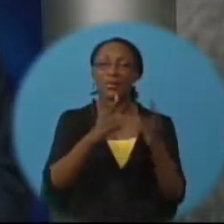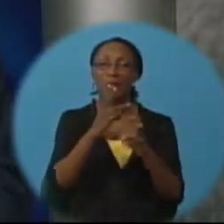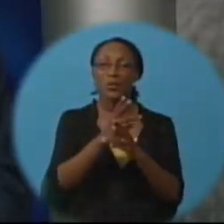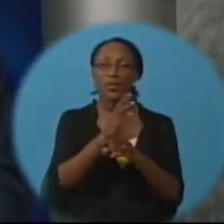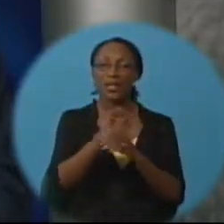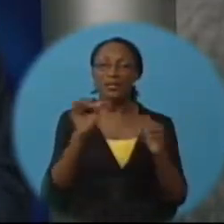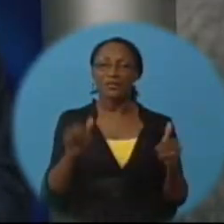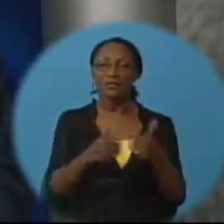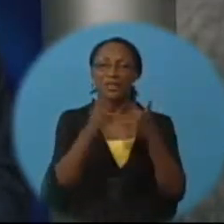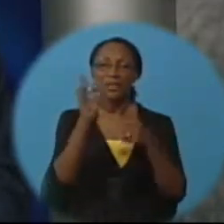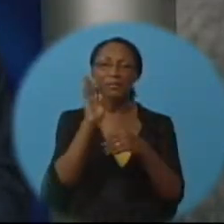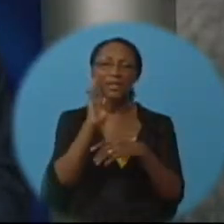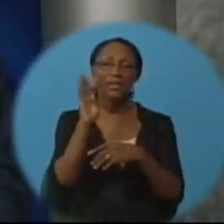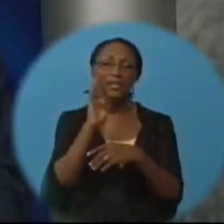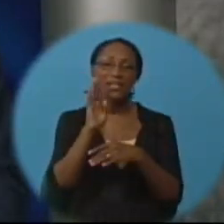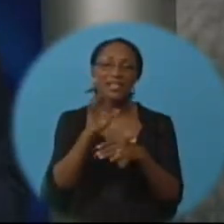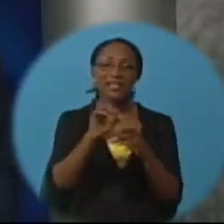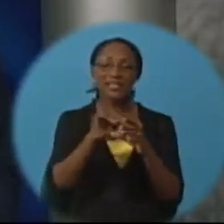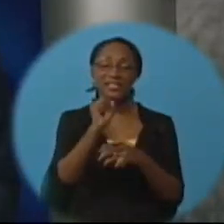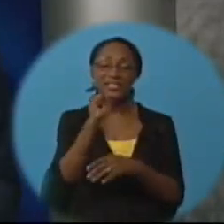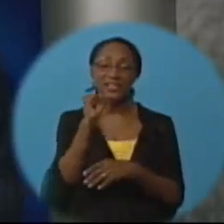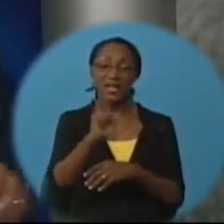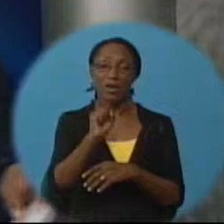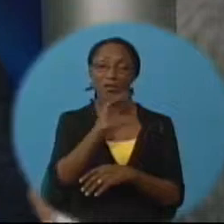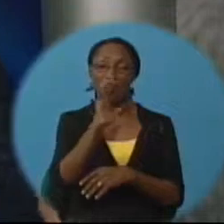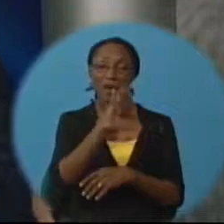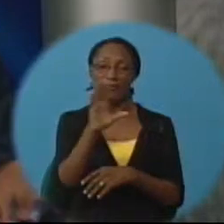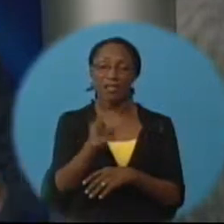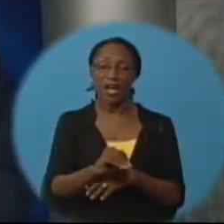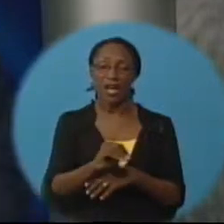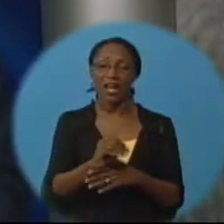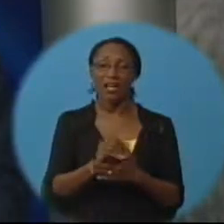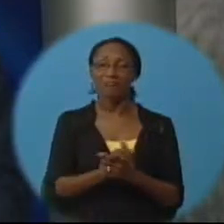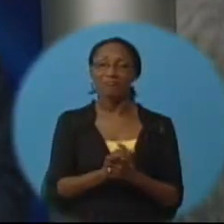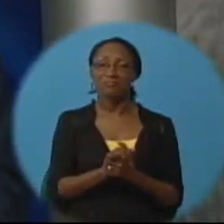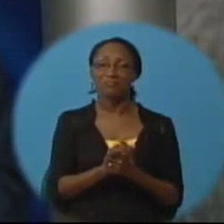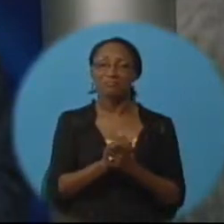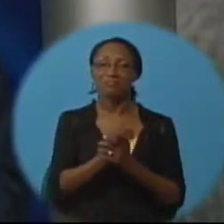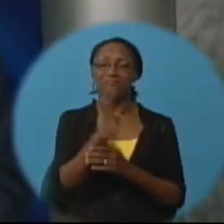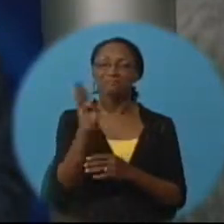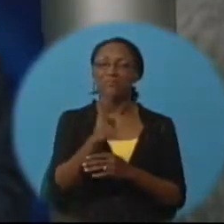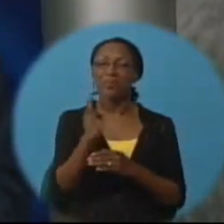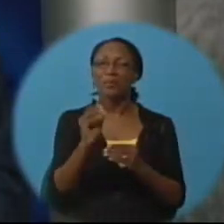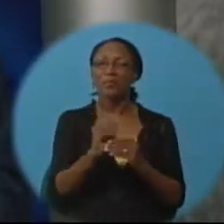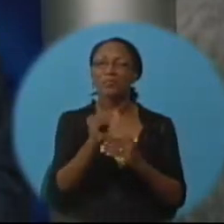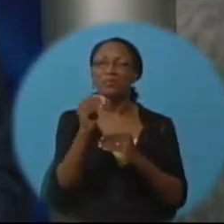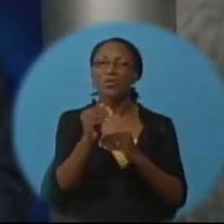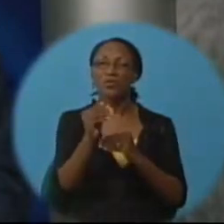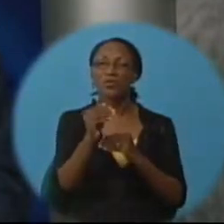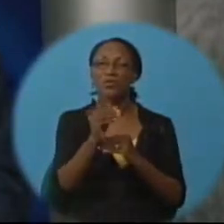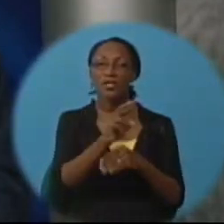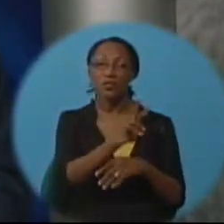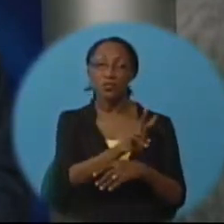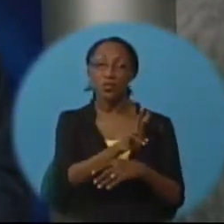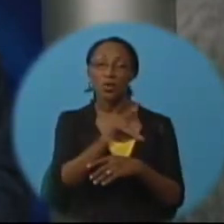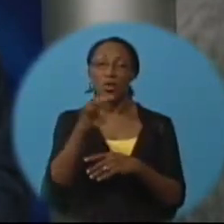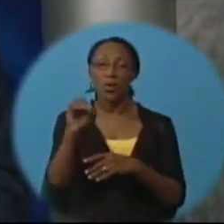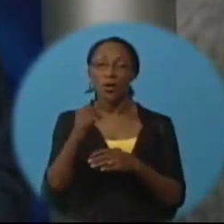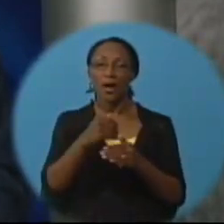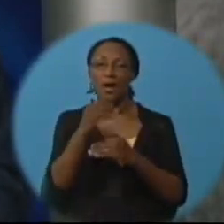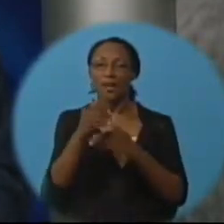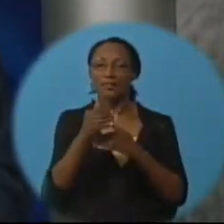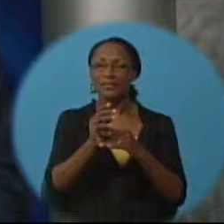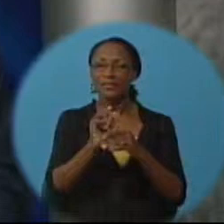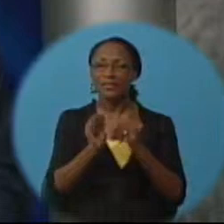of South Africa in quarterfinal number 2. Barbados have moved to a perfect 2-0 after today's games in